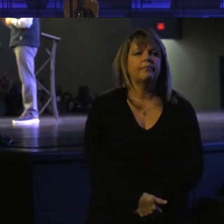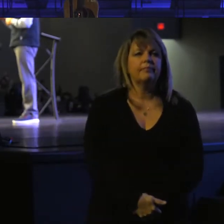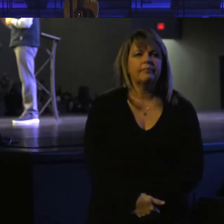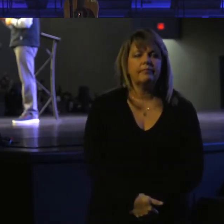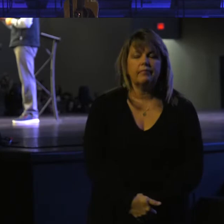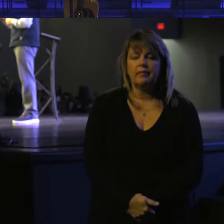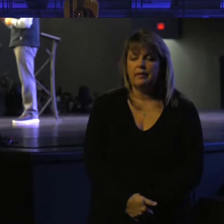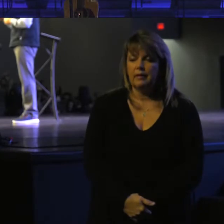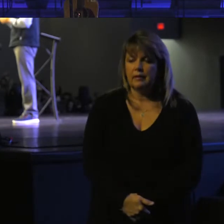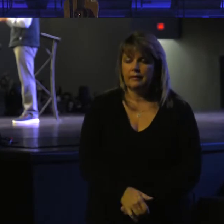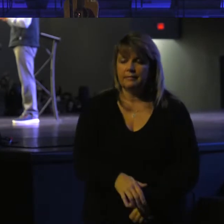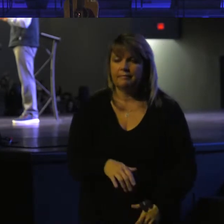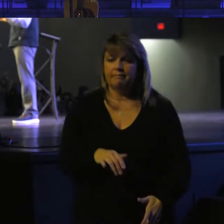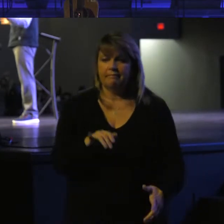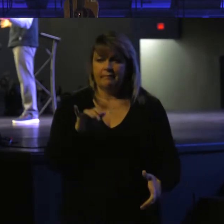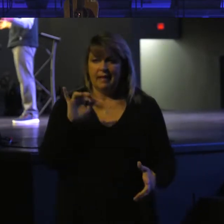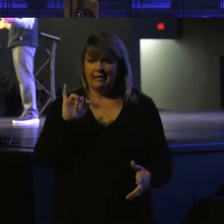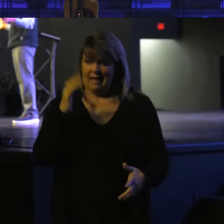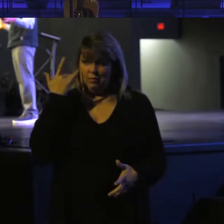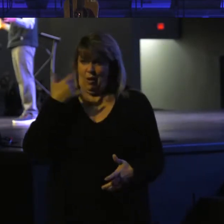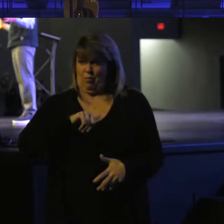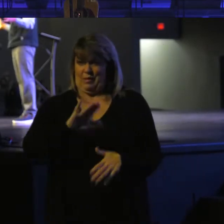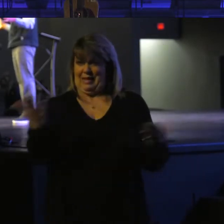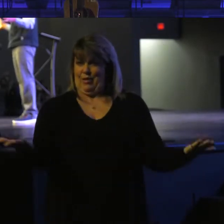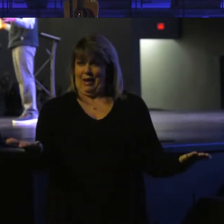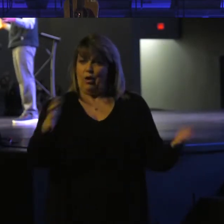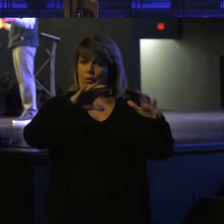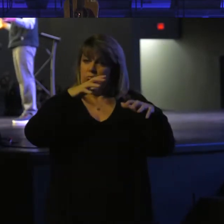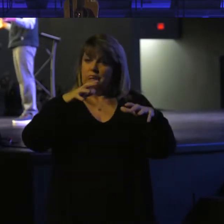And church, that's why we're still here.